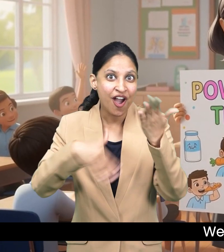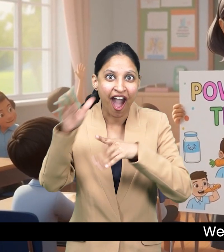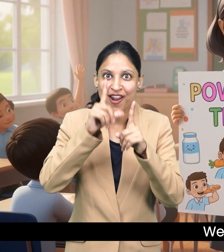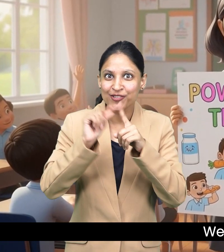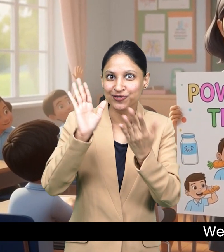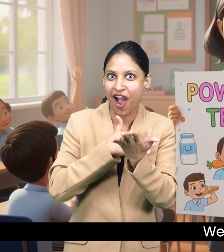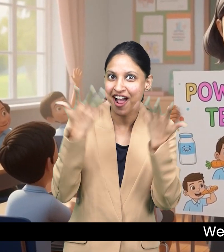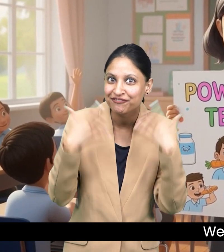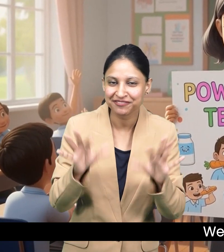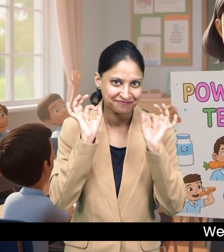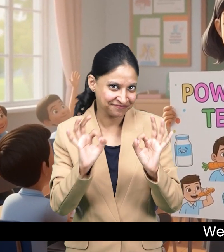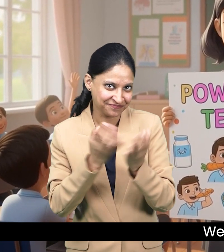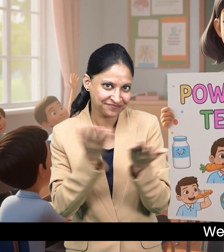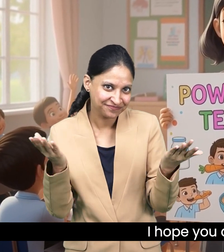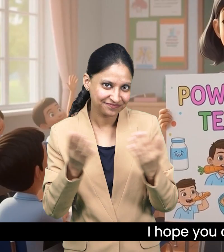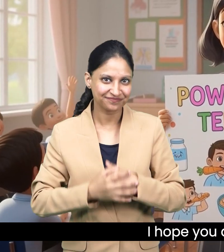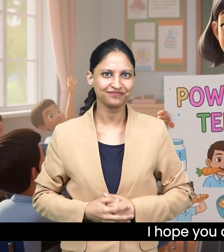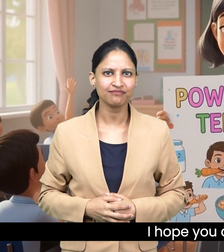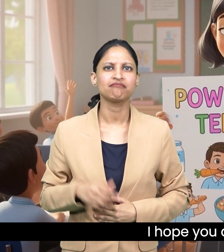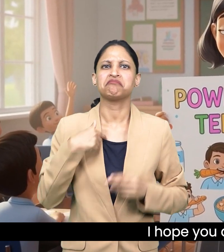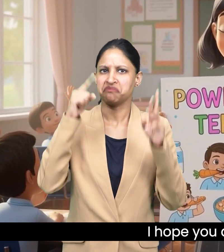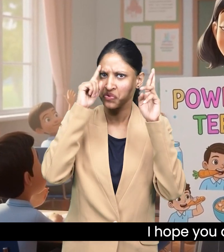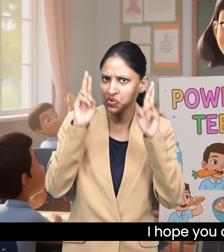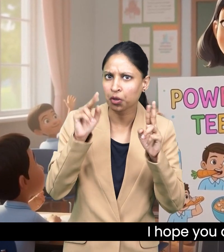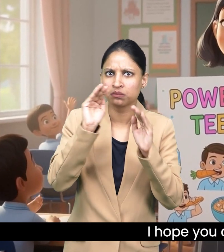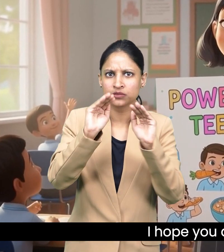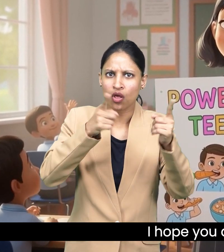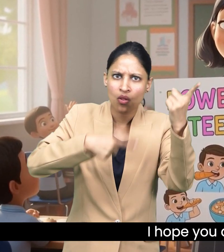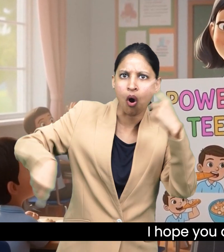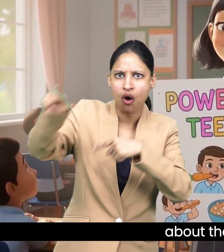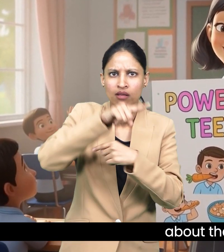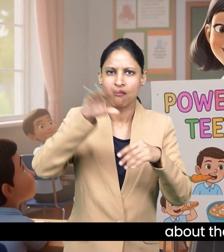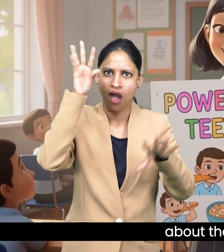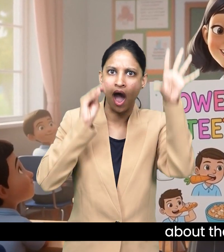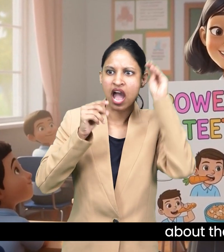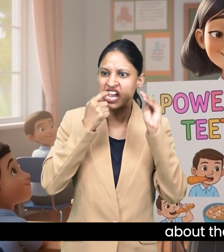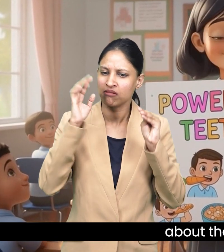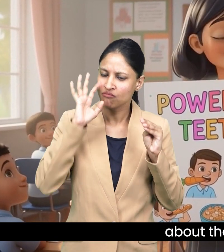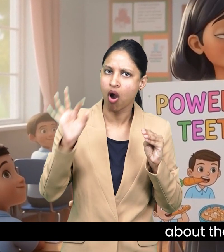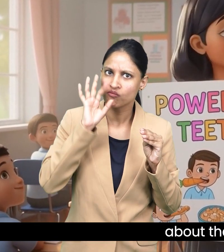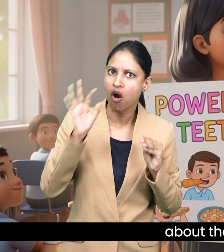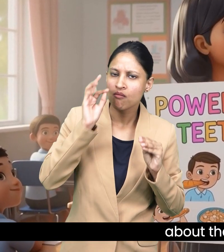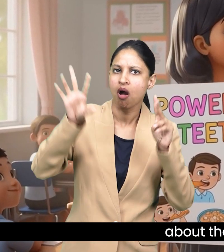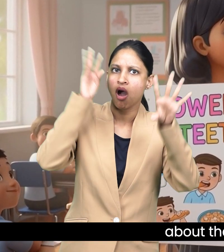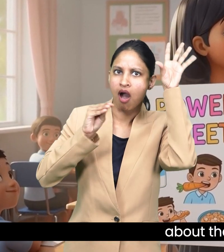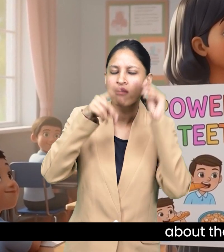Well done, children. I hope you all understood the lesson about the importance of